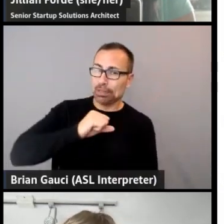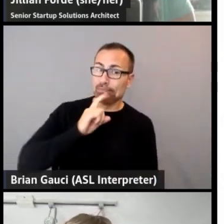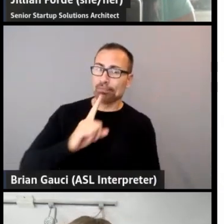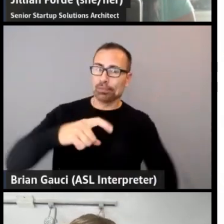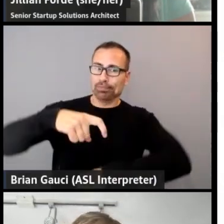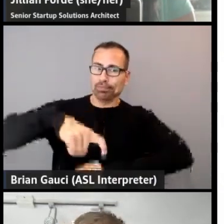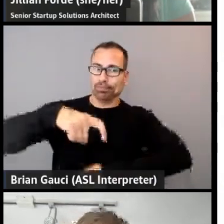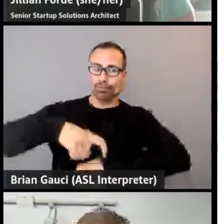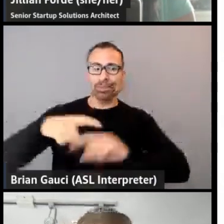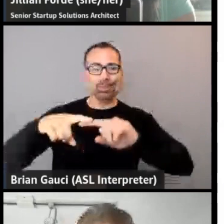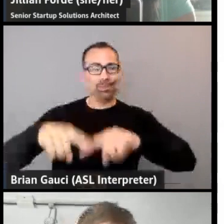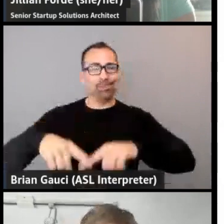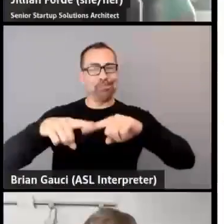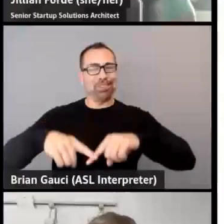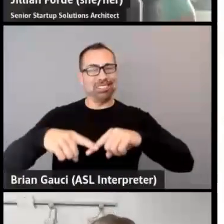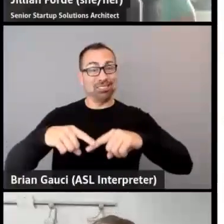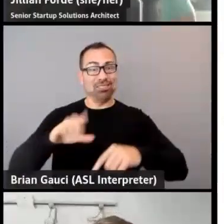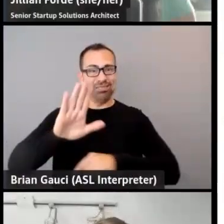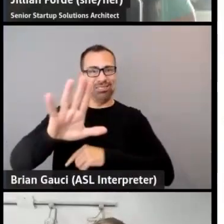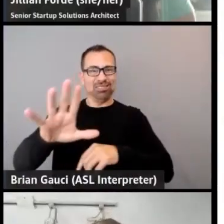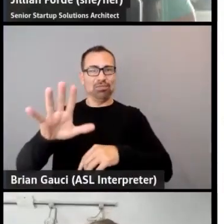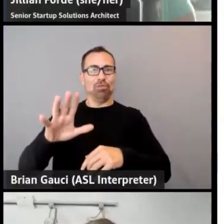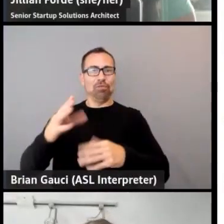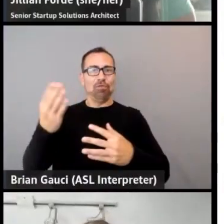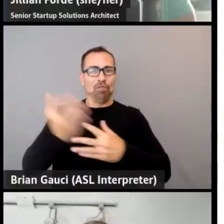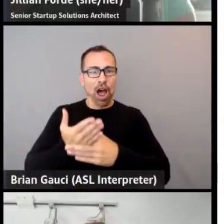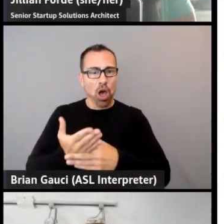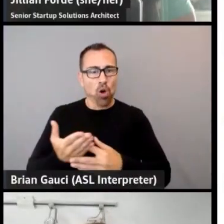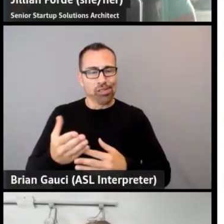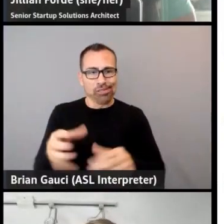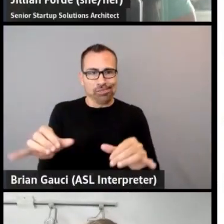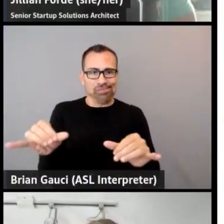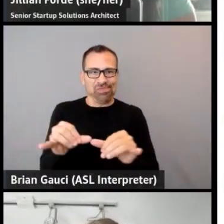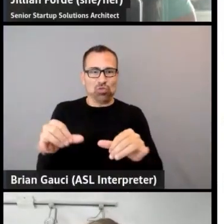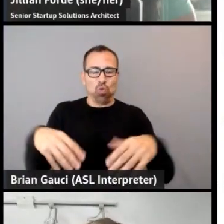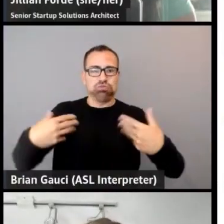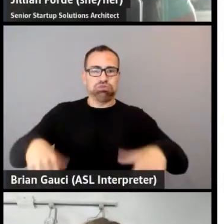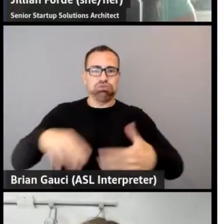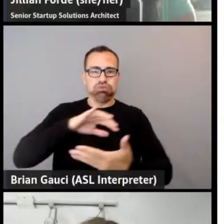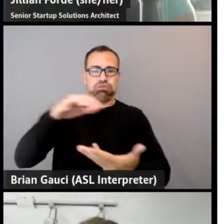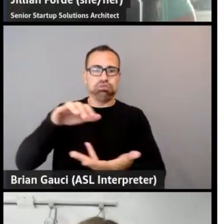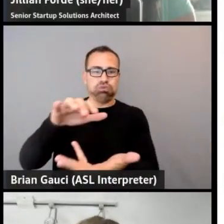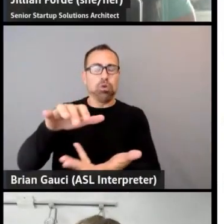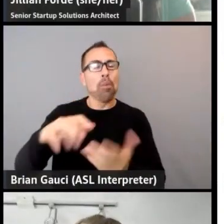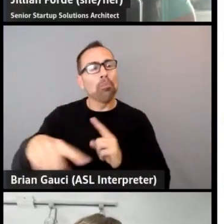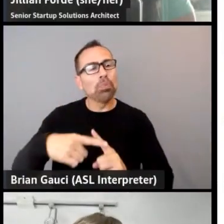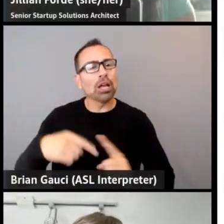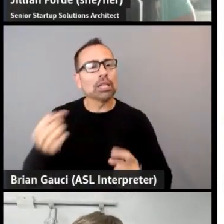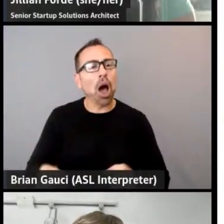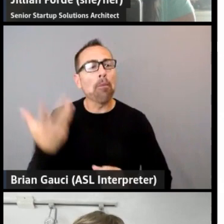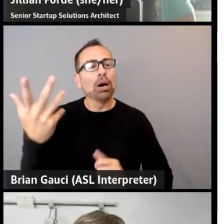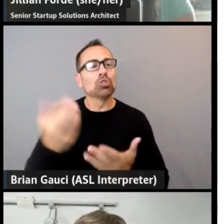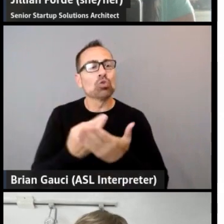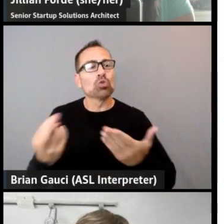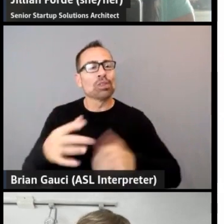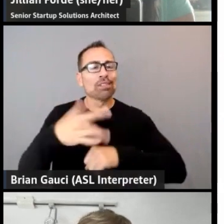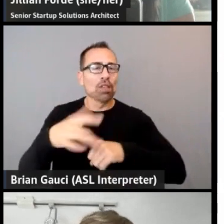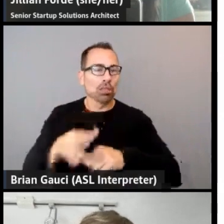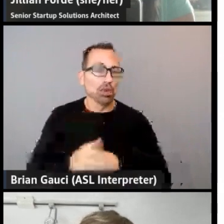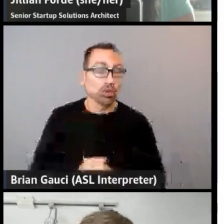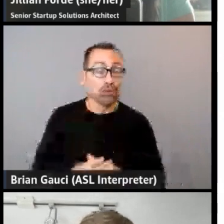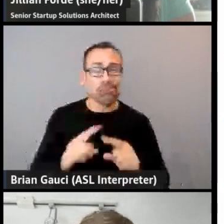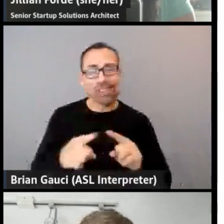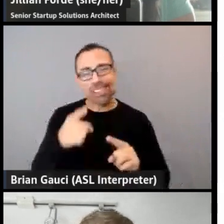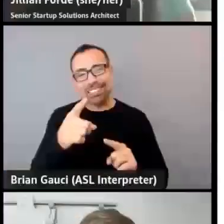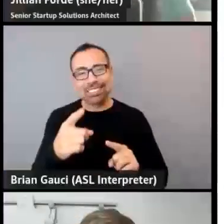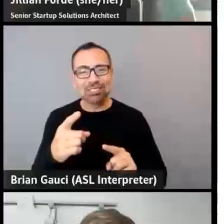depends on the file size that you actually inputted, as well as available resources. But this will at least give you a sense of how long that